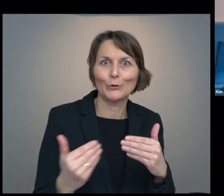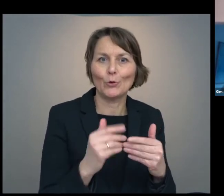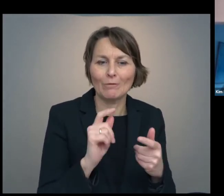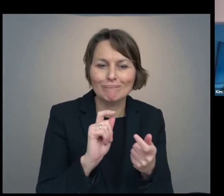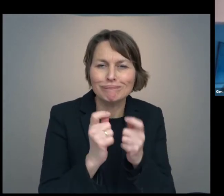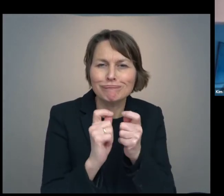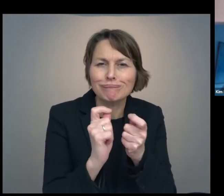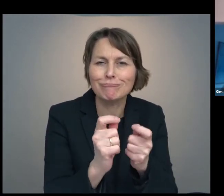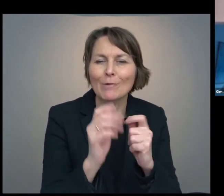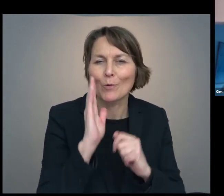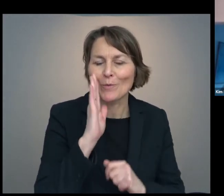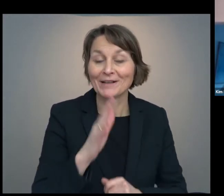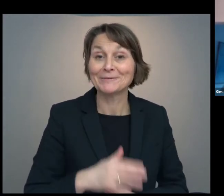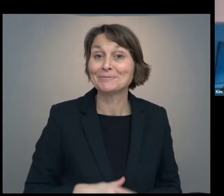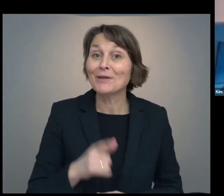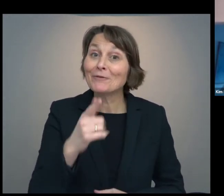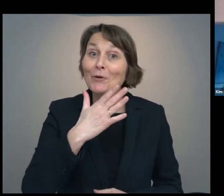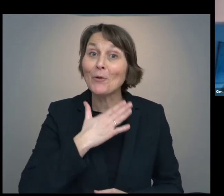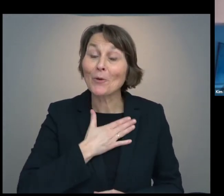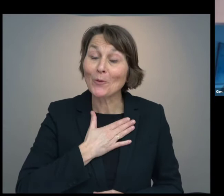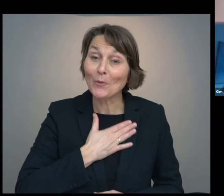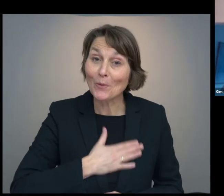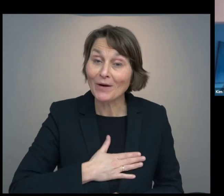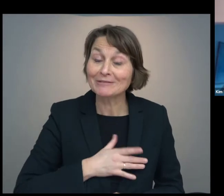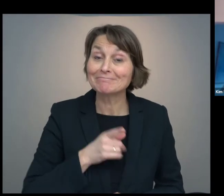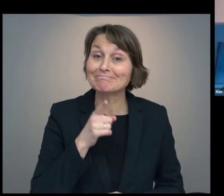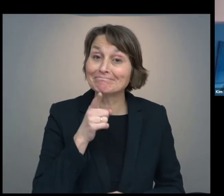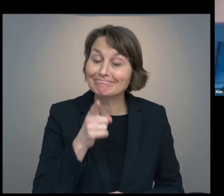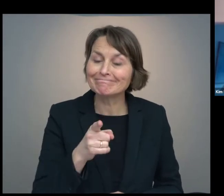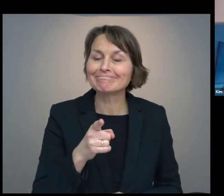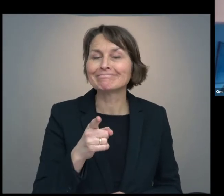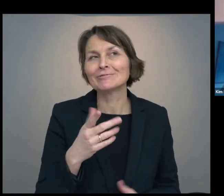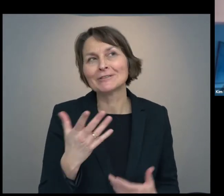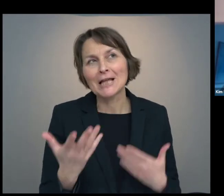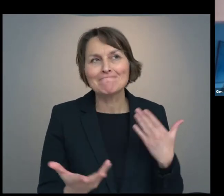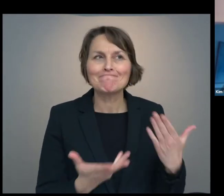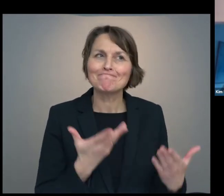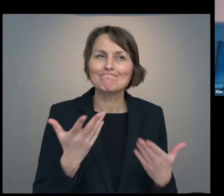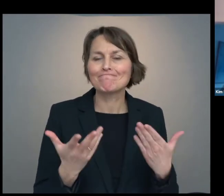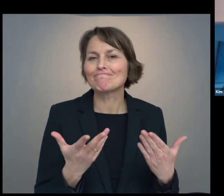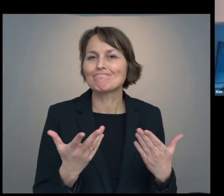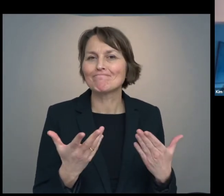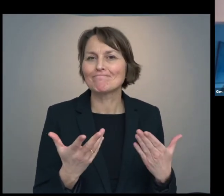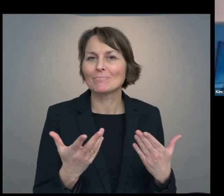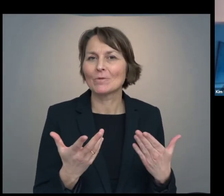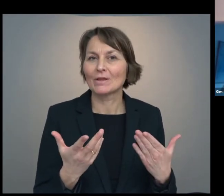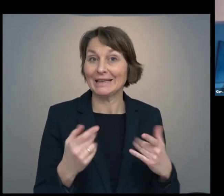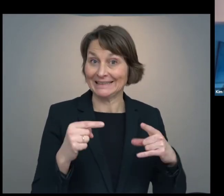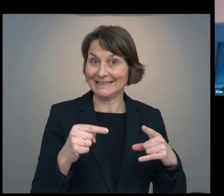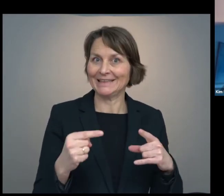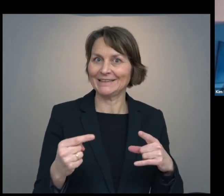Garden. And so if you want to make yourself a